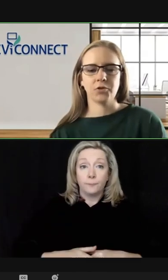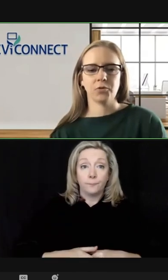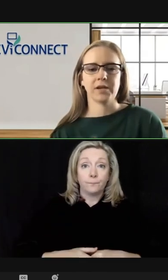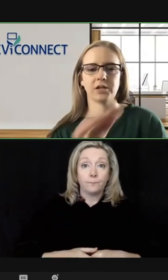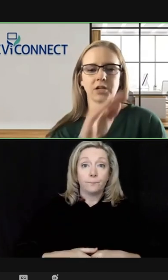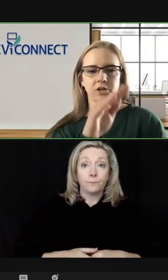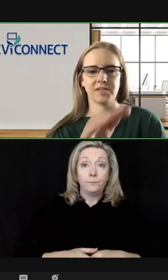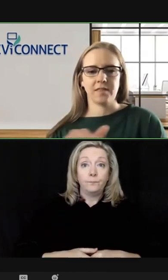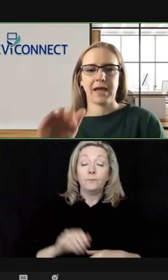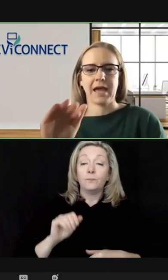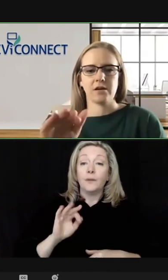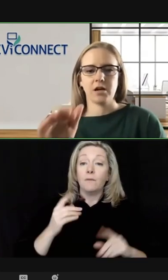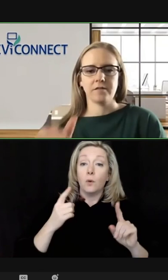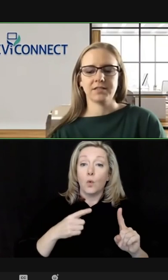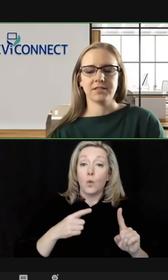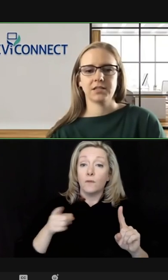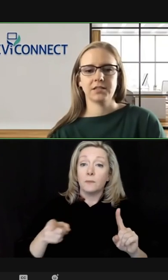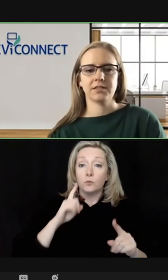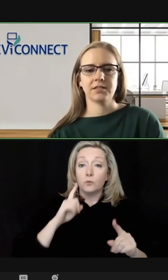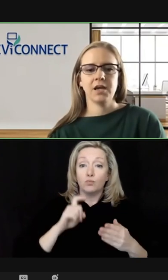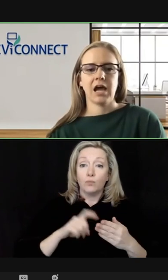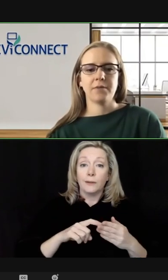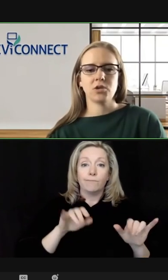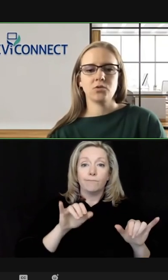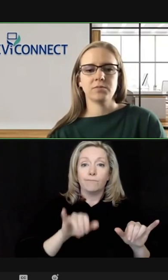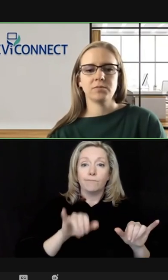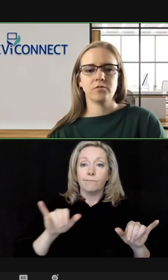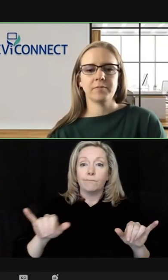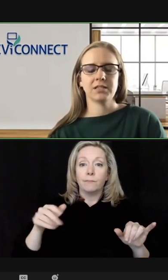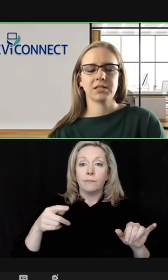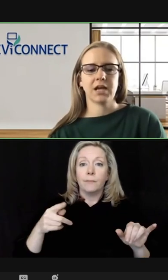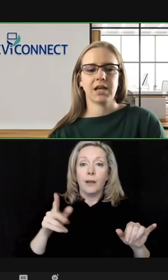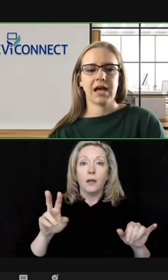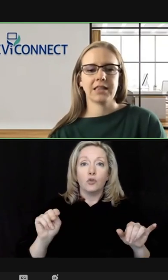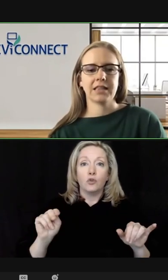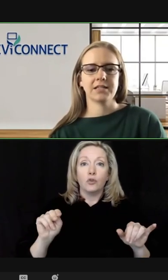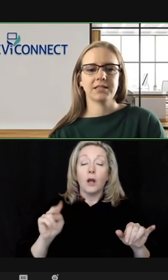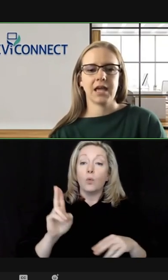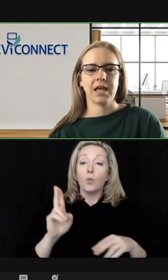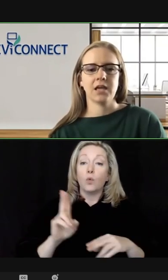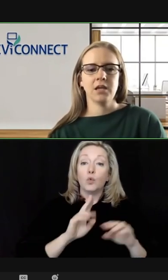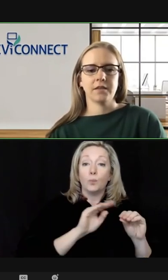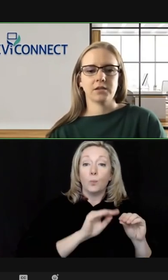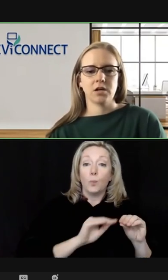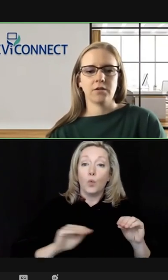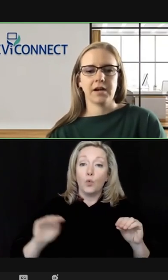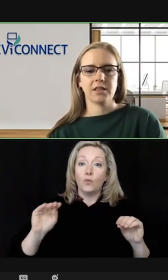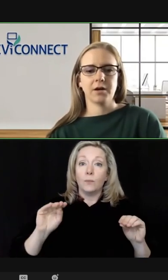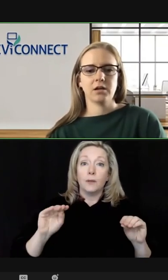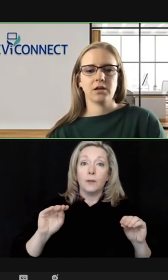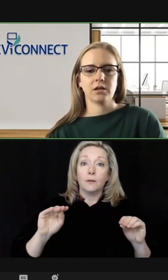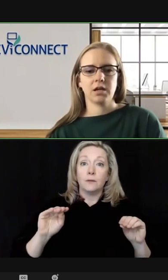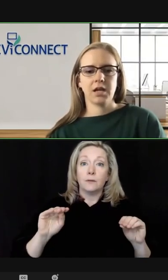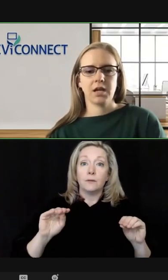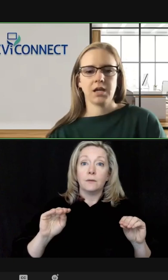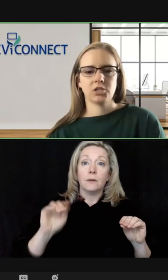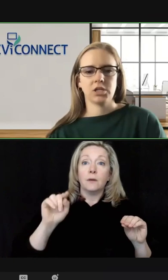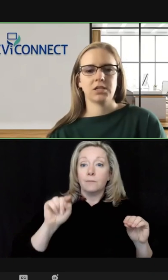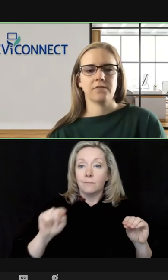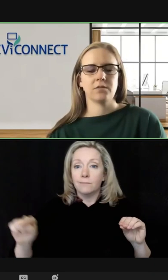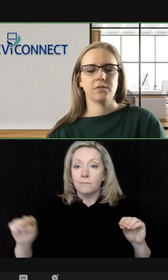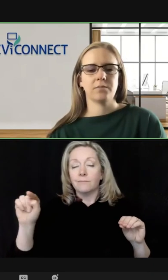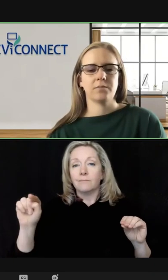the reader to understand the pattern of the sentence, I might use movement to kind of highlight and say, the dog ran in the park